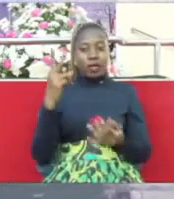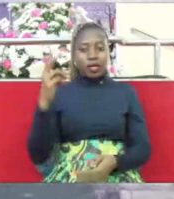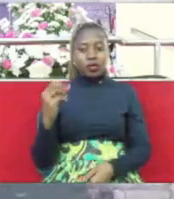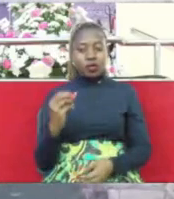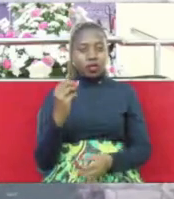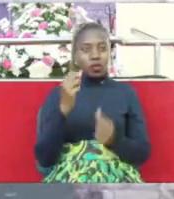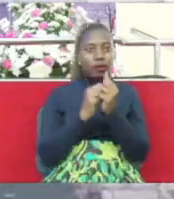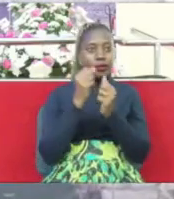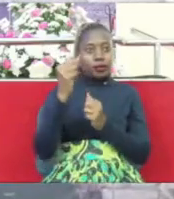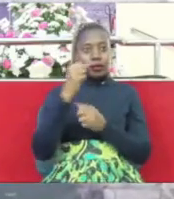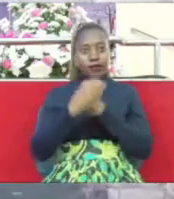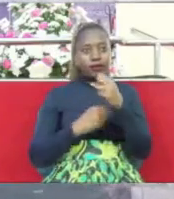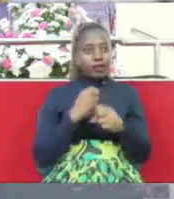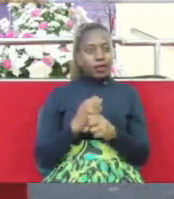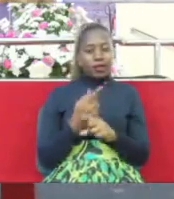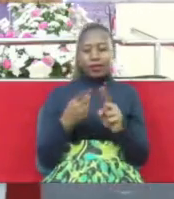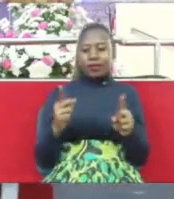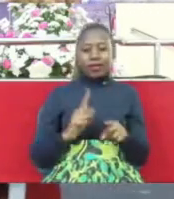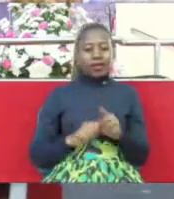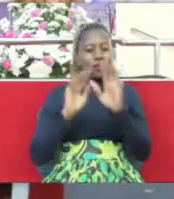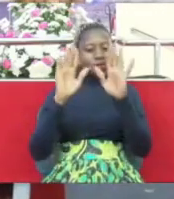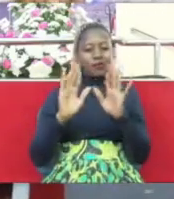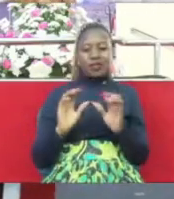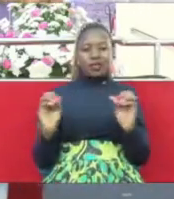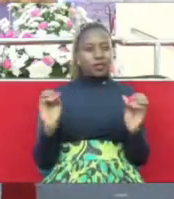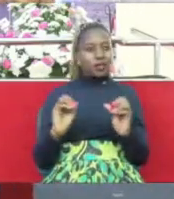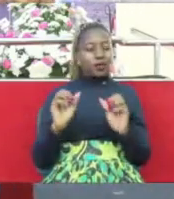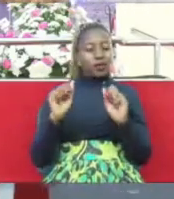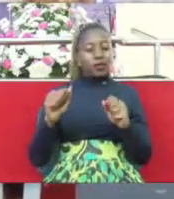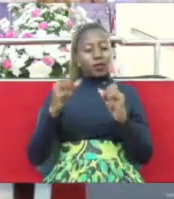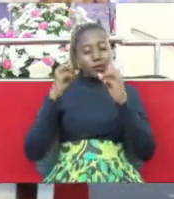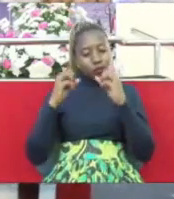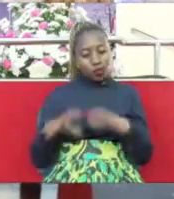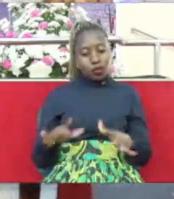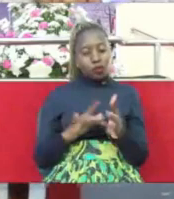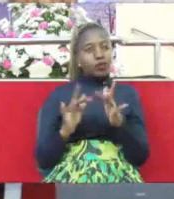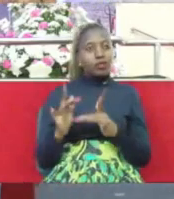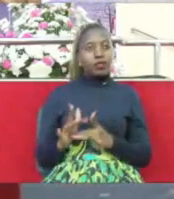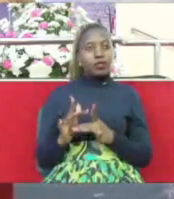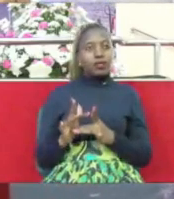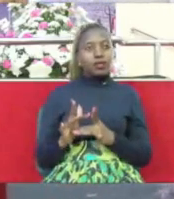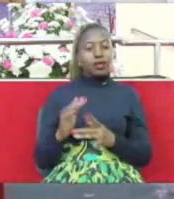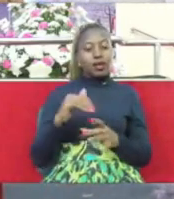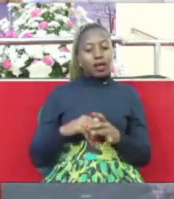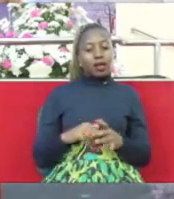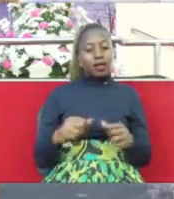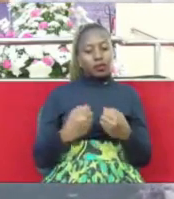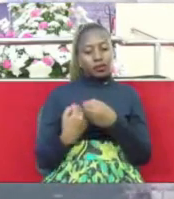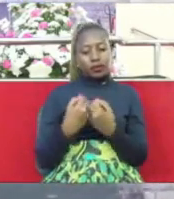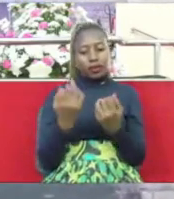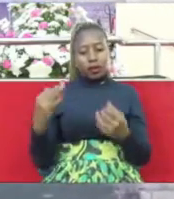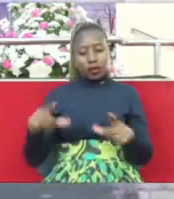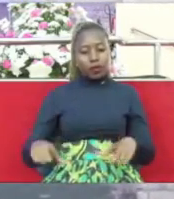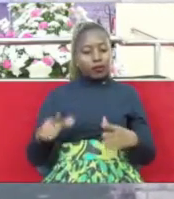time, it doesn't matter. You can still lose him in the midst of the hustle and bustle of your life. Inawezekana umekuwa katika wokovu